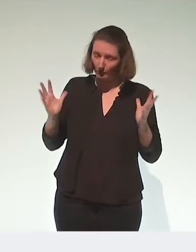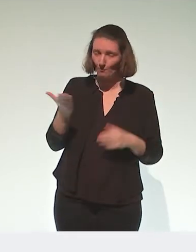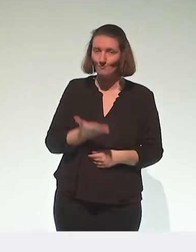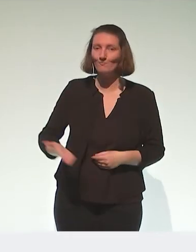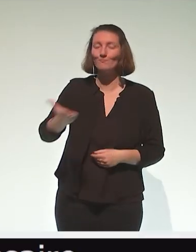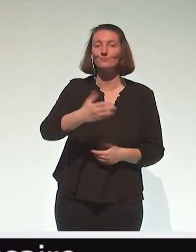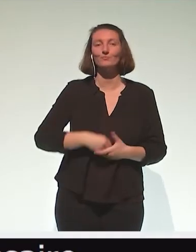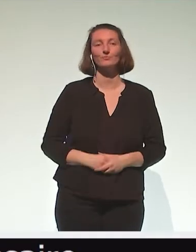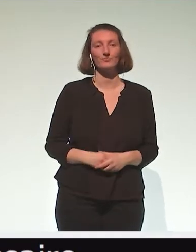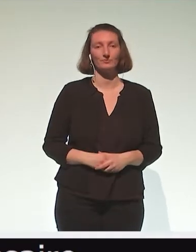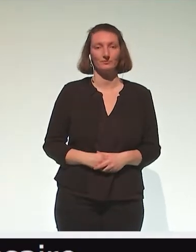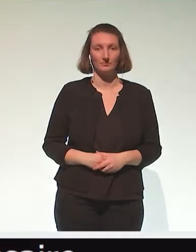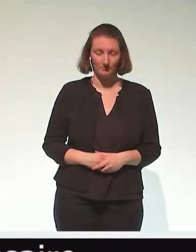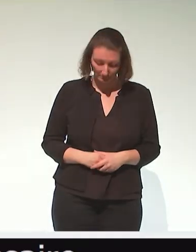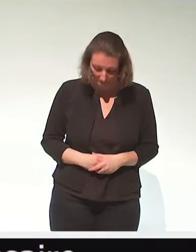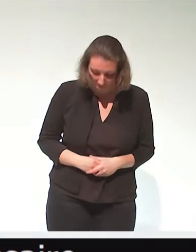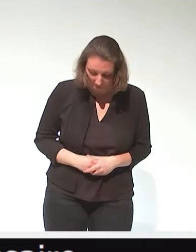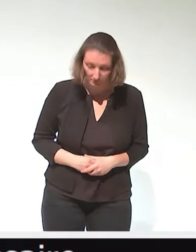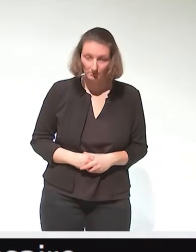that, congratulations.